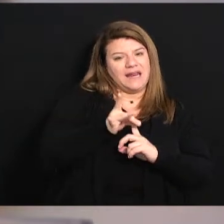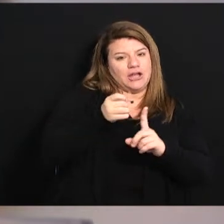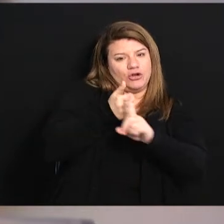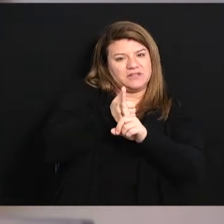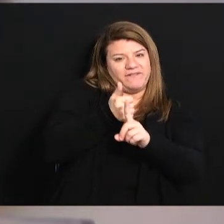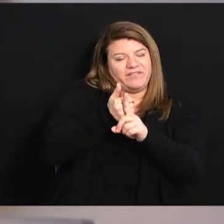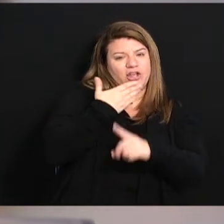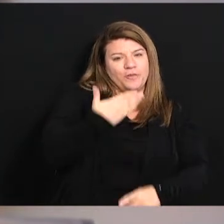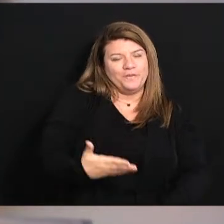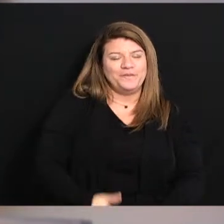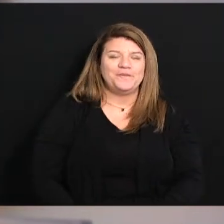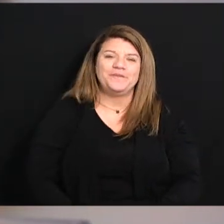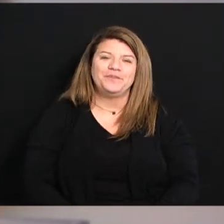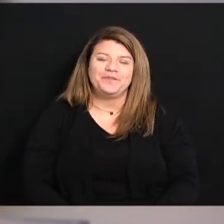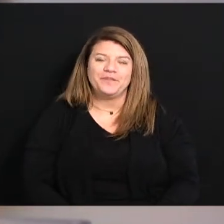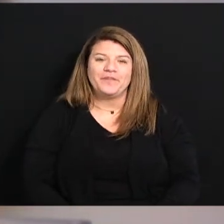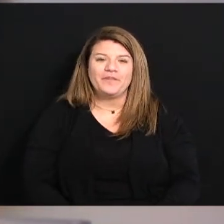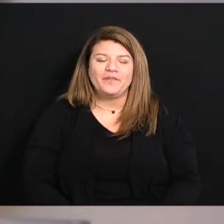Thank you.